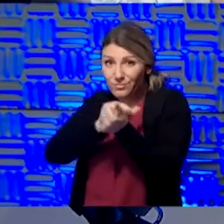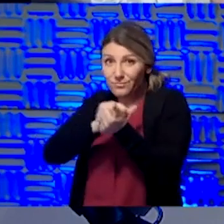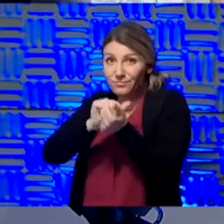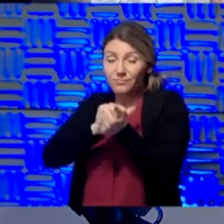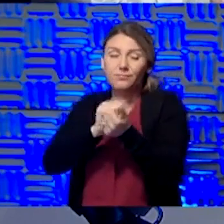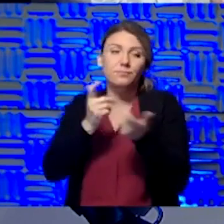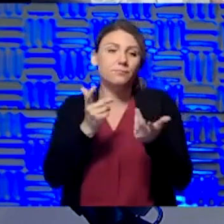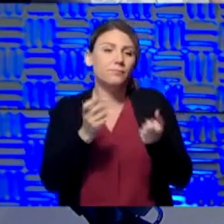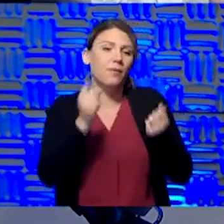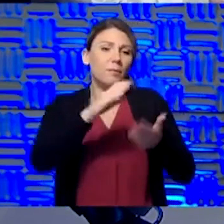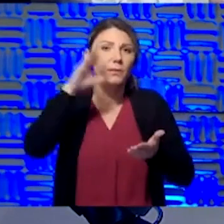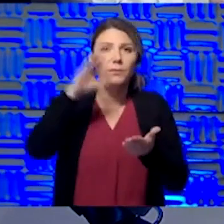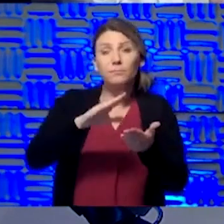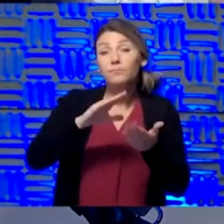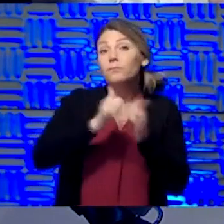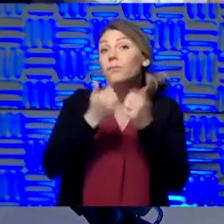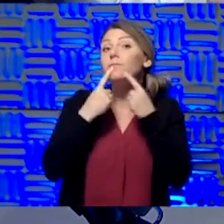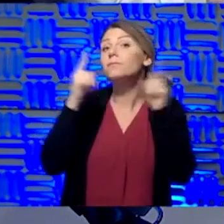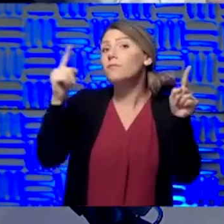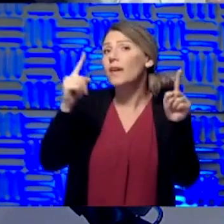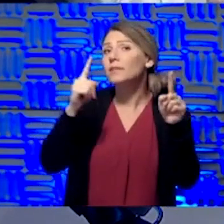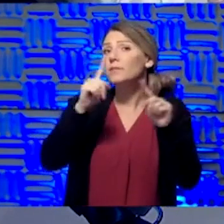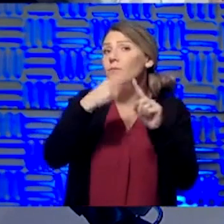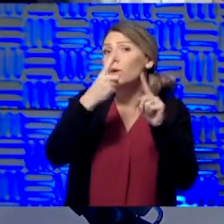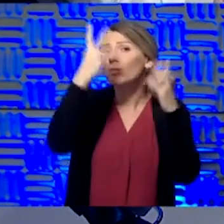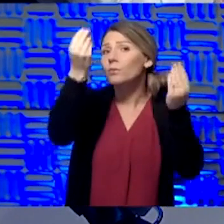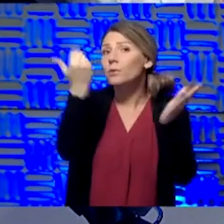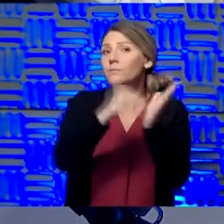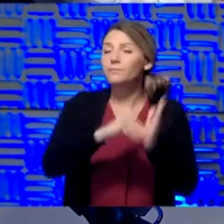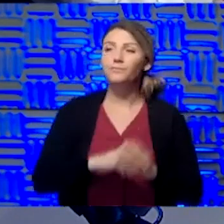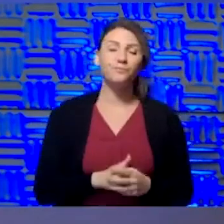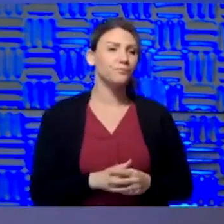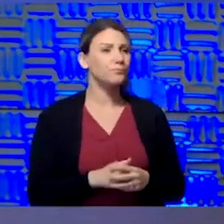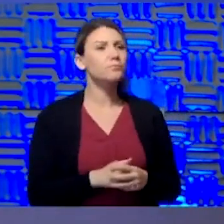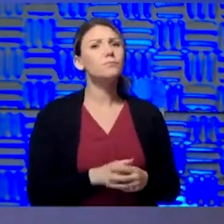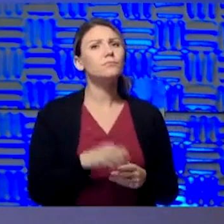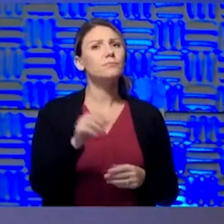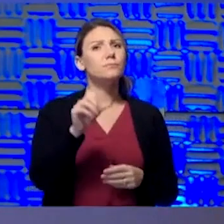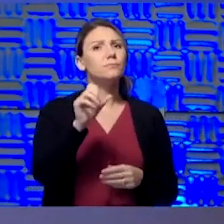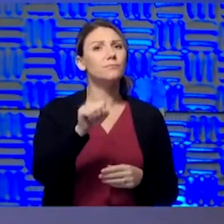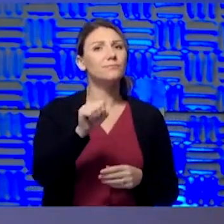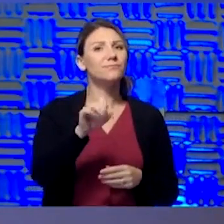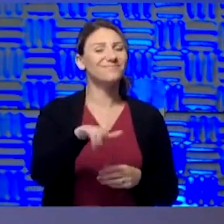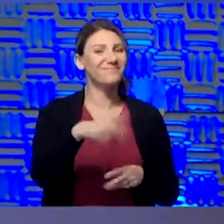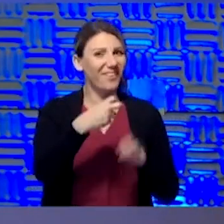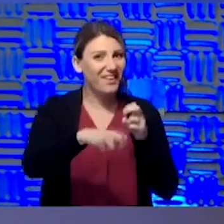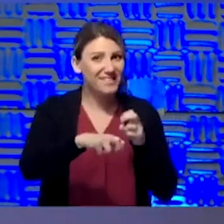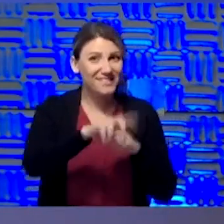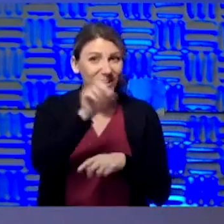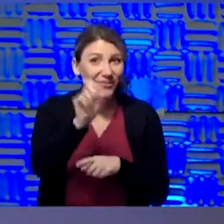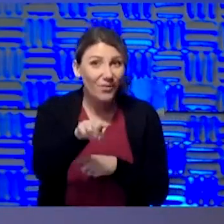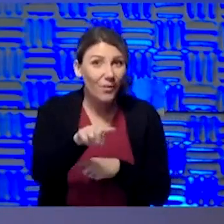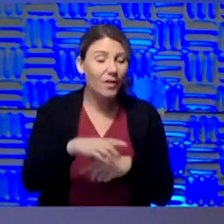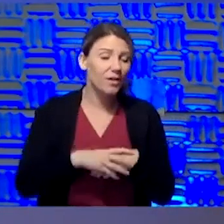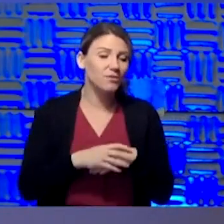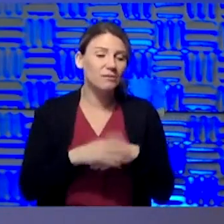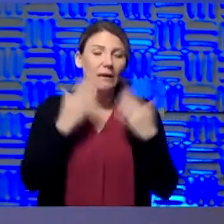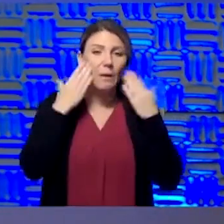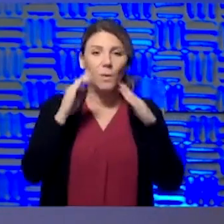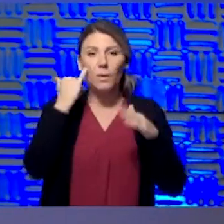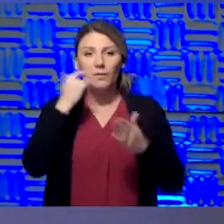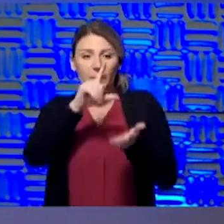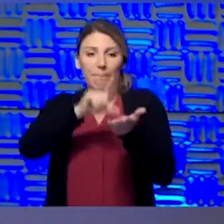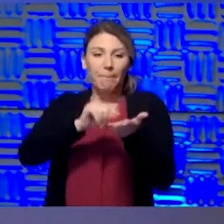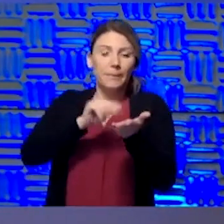am I lowering how well it's going to work the next time I go out? Dana? Yeah, that's a difficult question. I don't know if there's any published reports